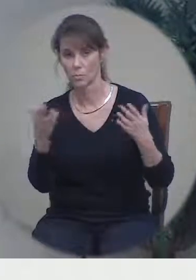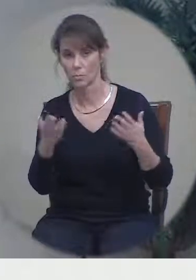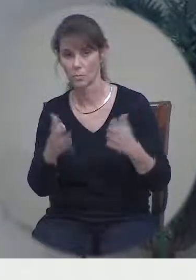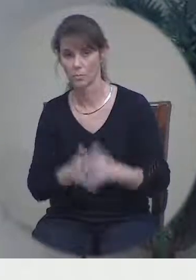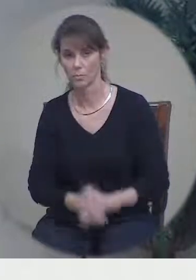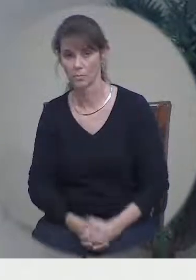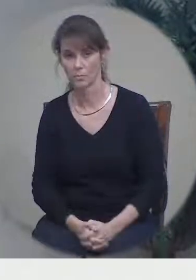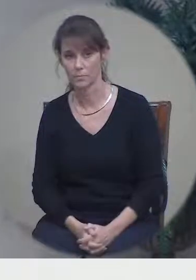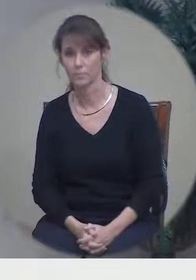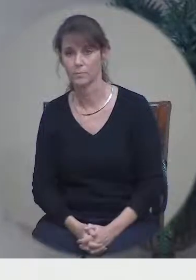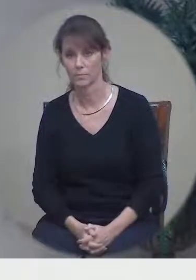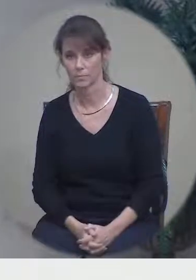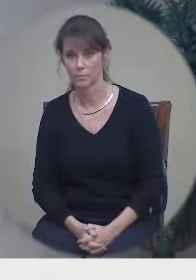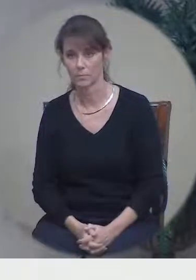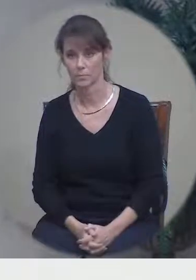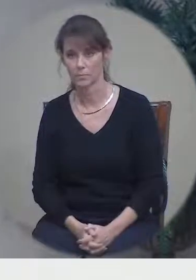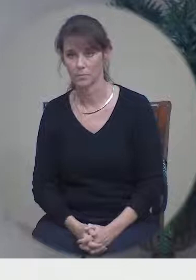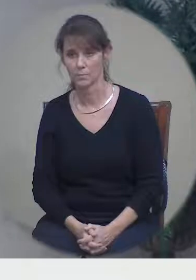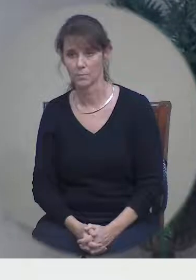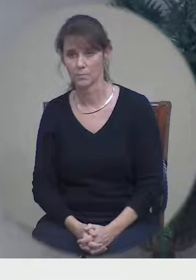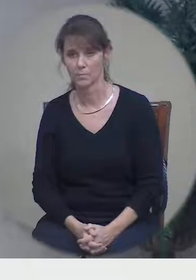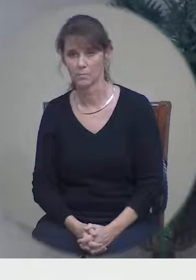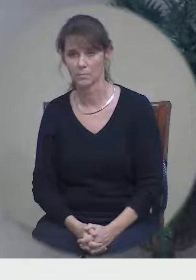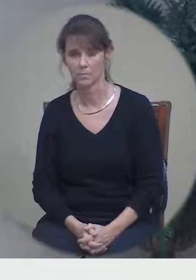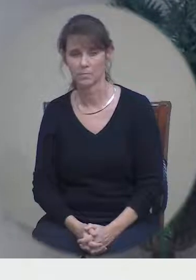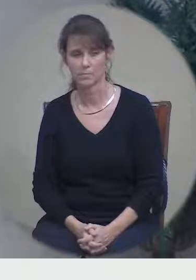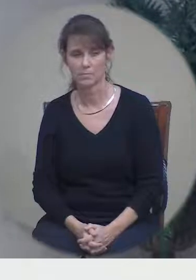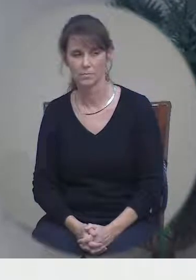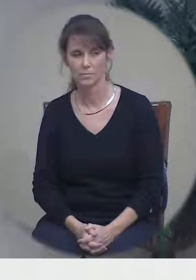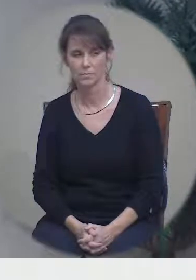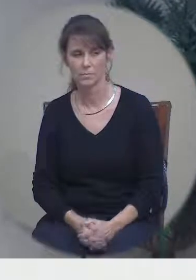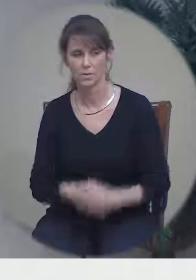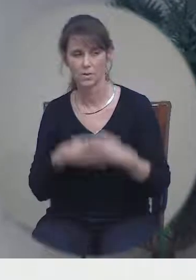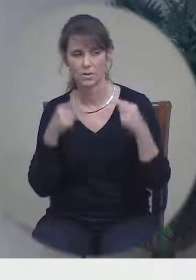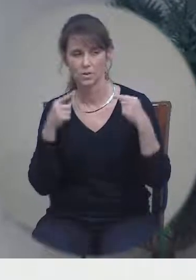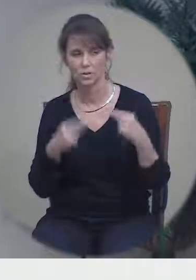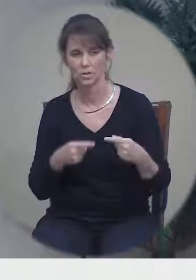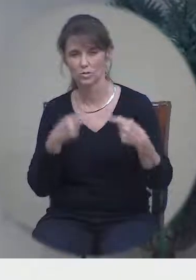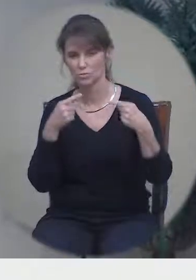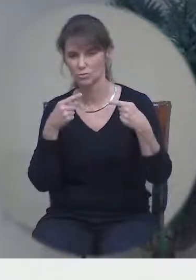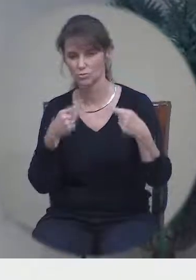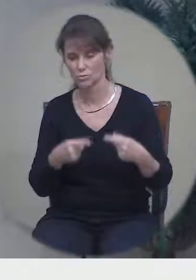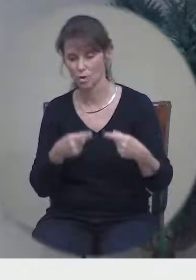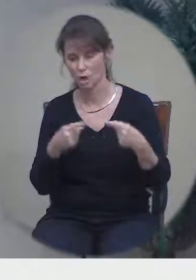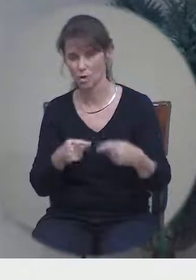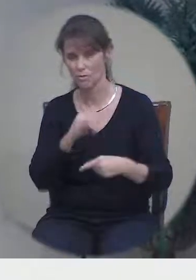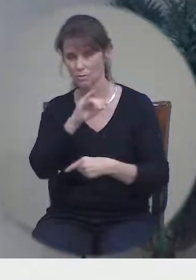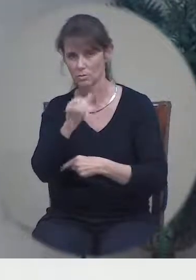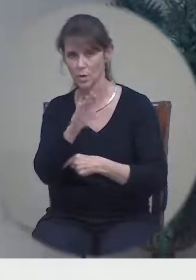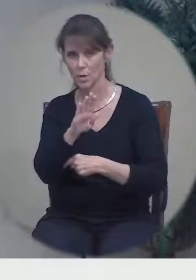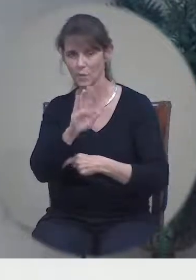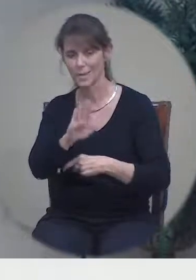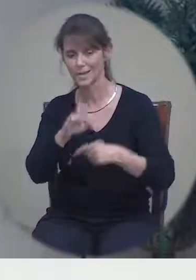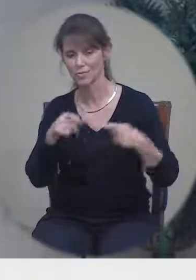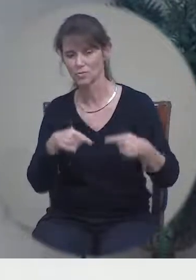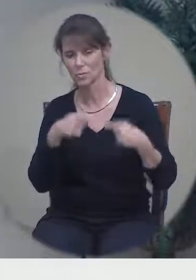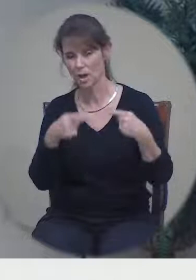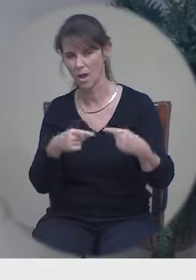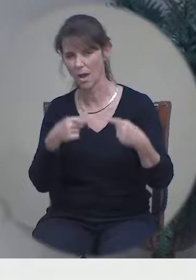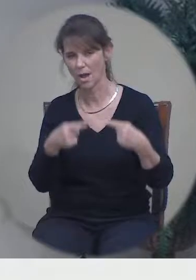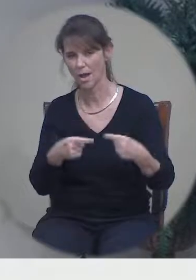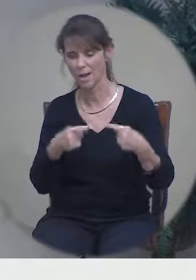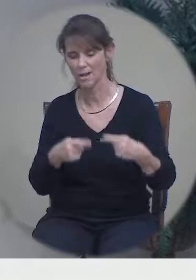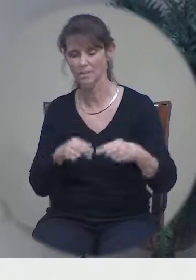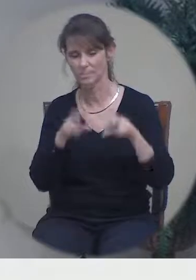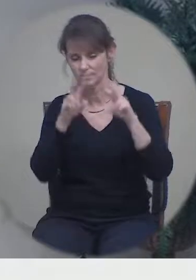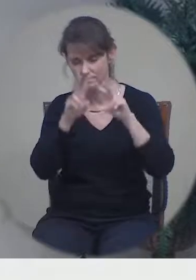So, let's look at the trials for just a little bit. Anybody got anything to say, or questions or ideas before we jump into the trials themselves just a